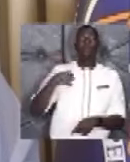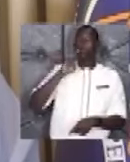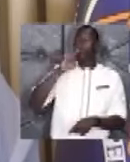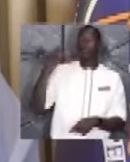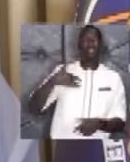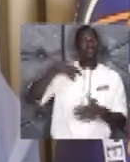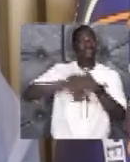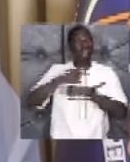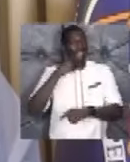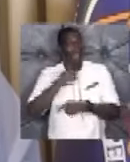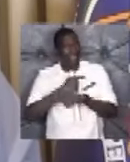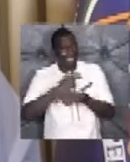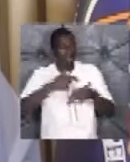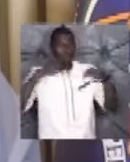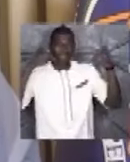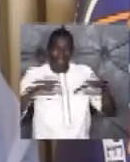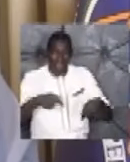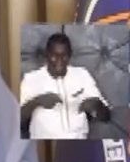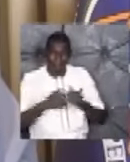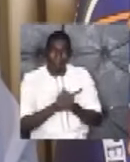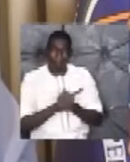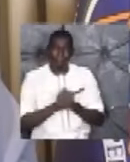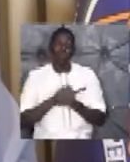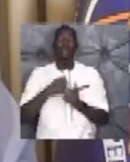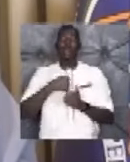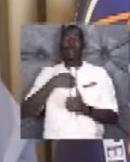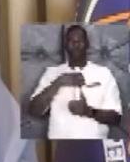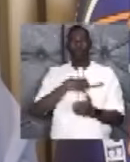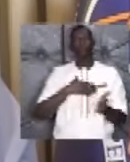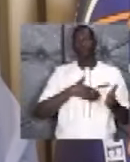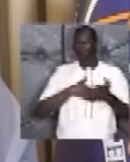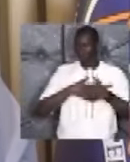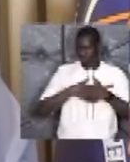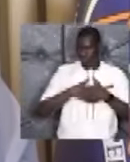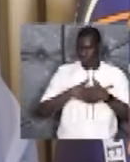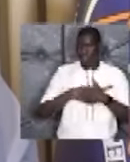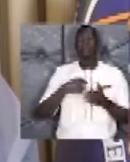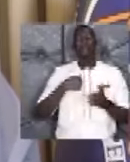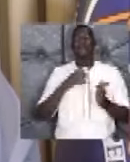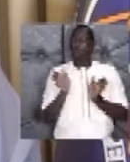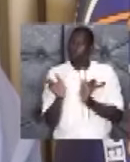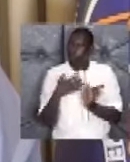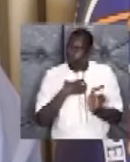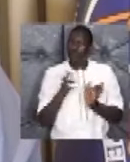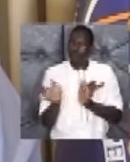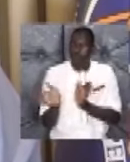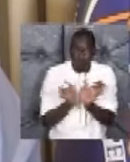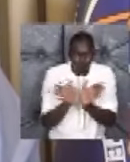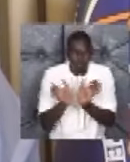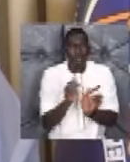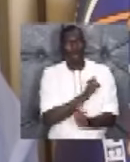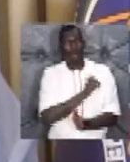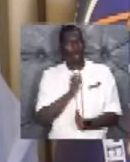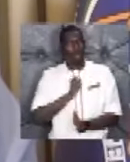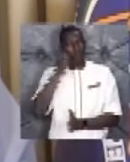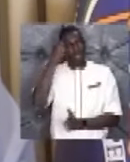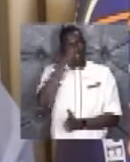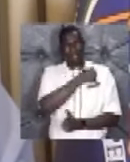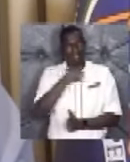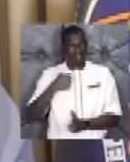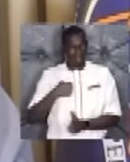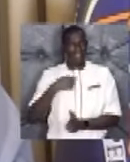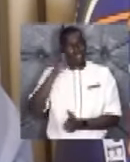residents of the Gambia, I will conclude by urging our Christian